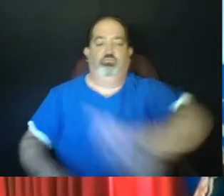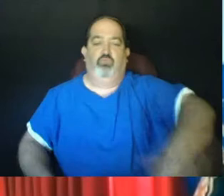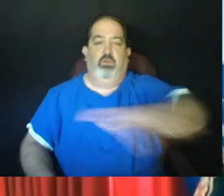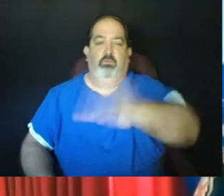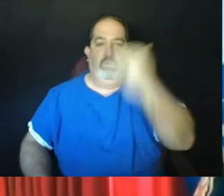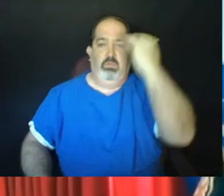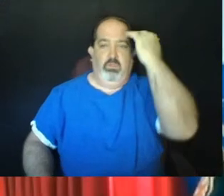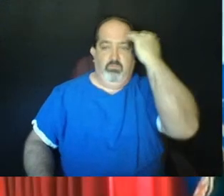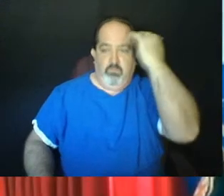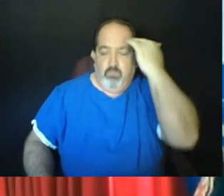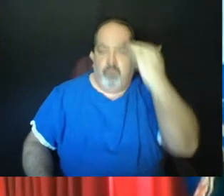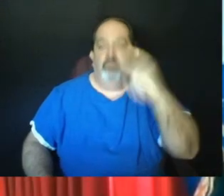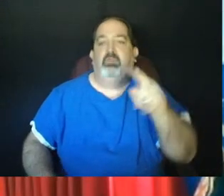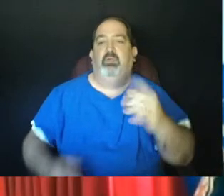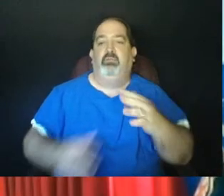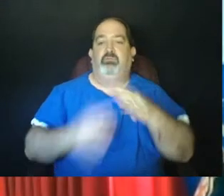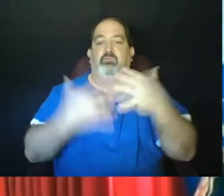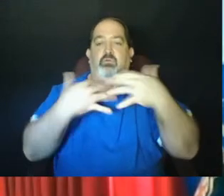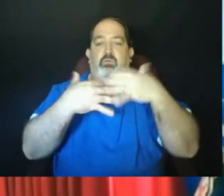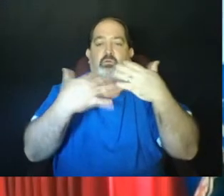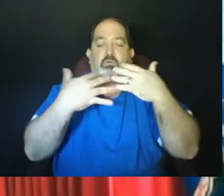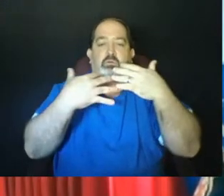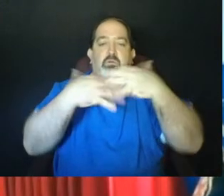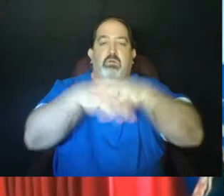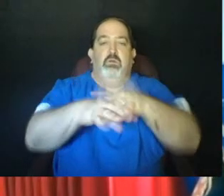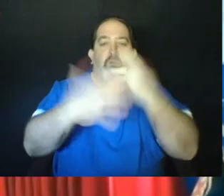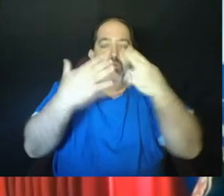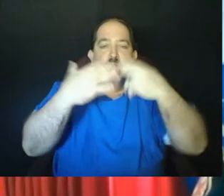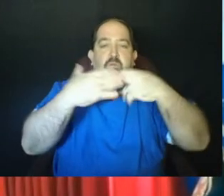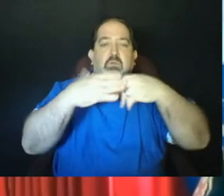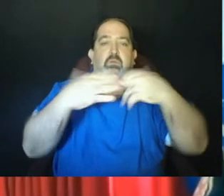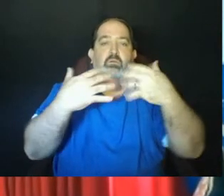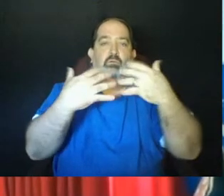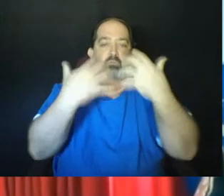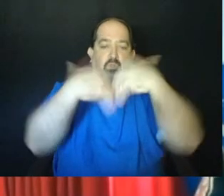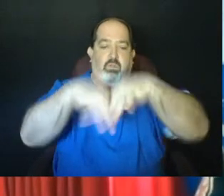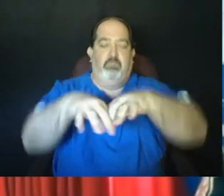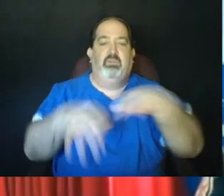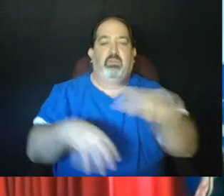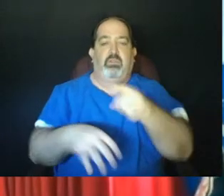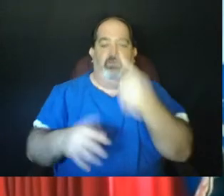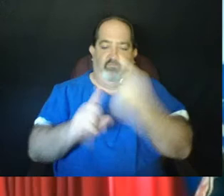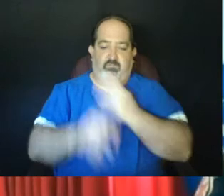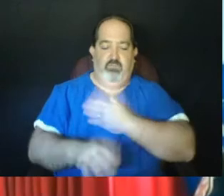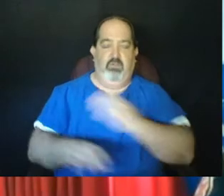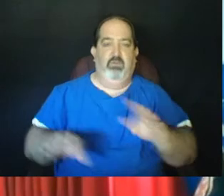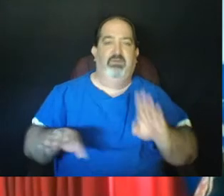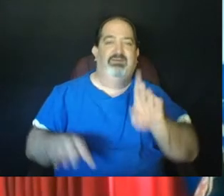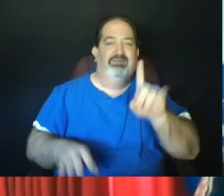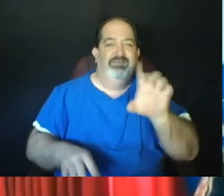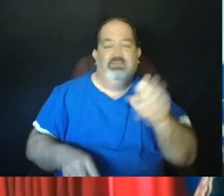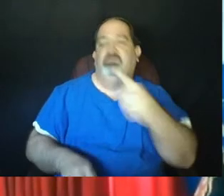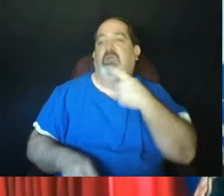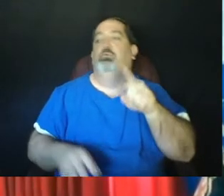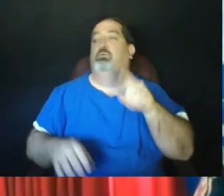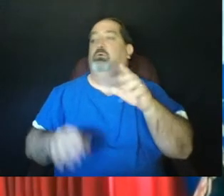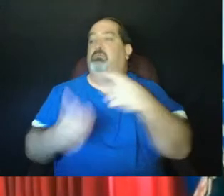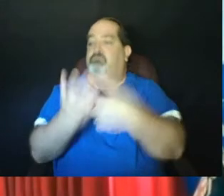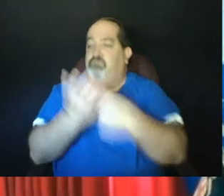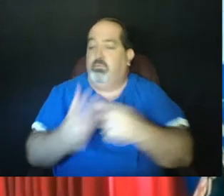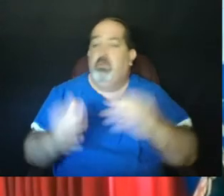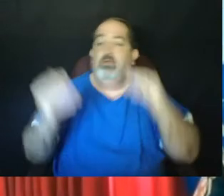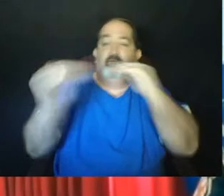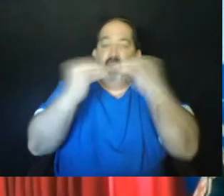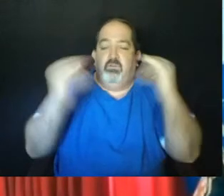that the harmony of Caid springs from my own deeds, that I will deal courteously and fairly with those of every degree, until the